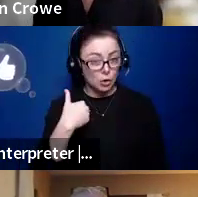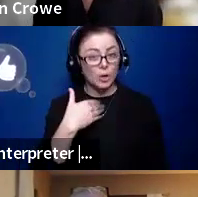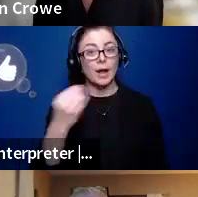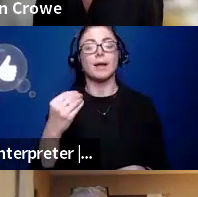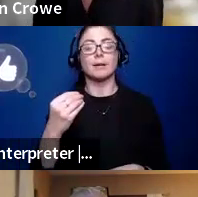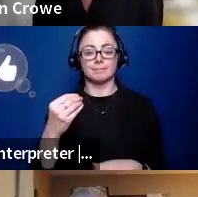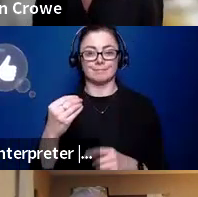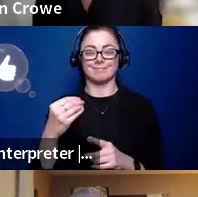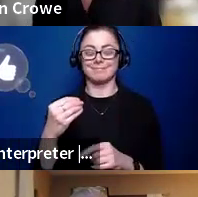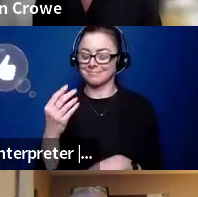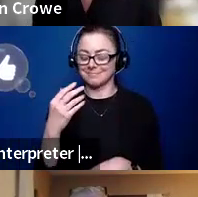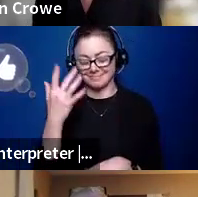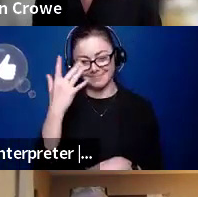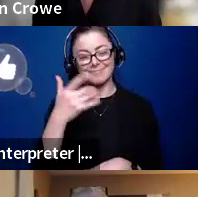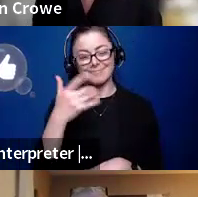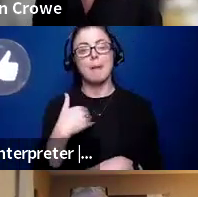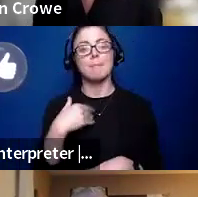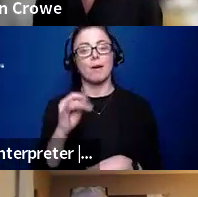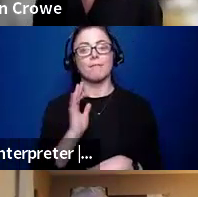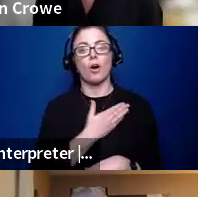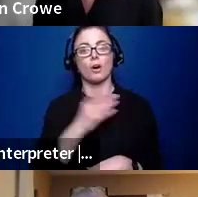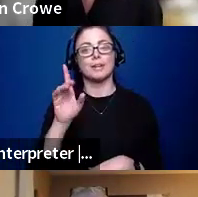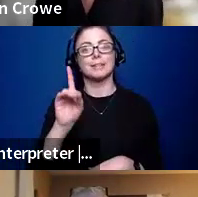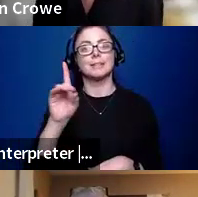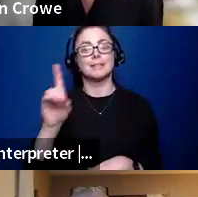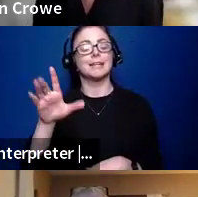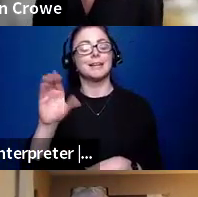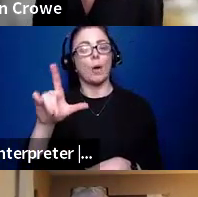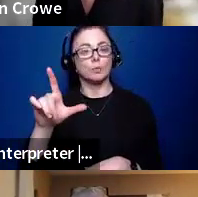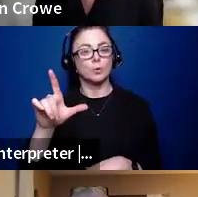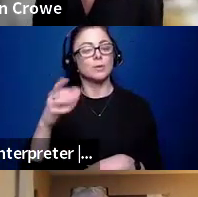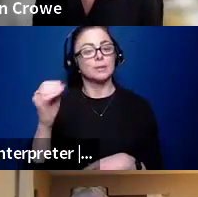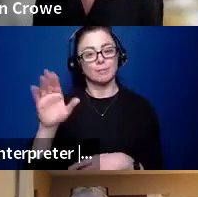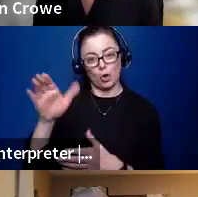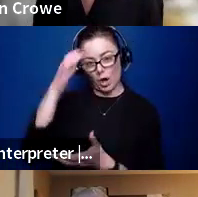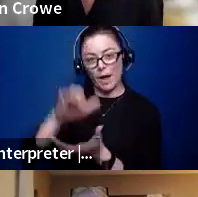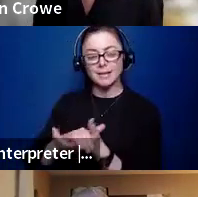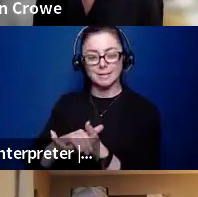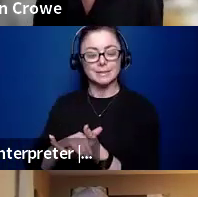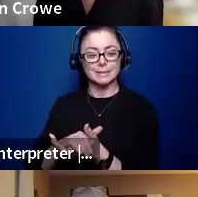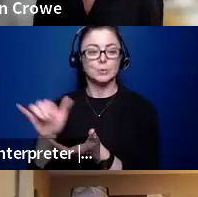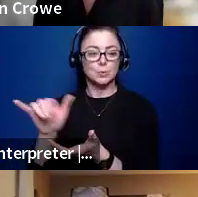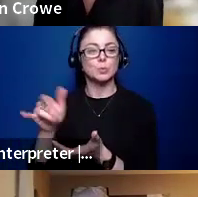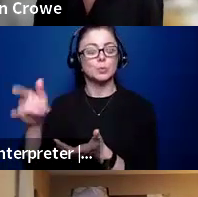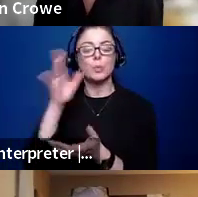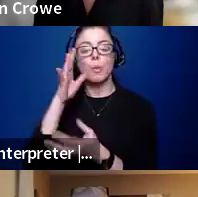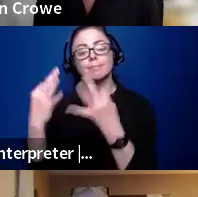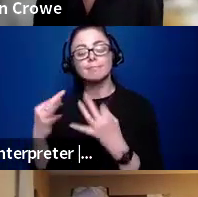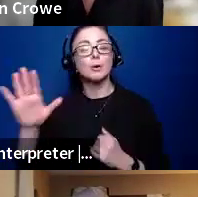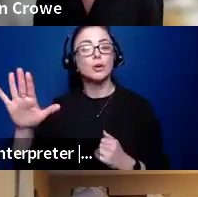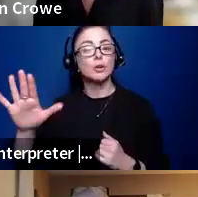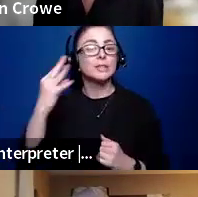educator, as well as her husband. And she's going to tell us her experiences first